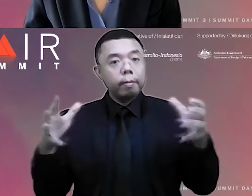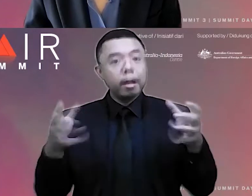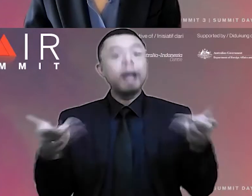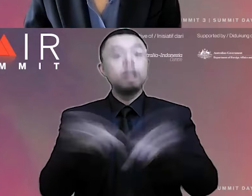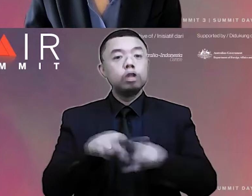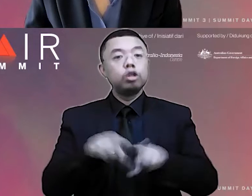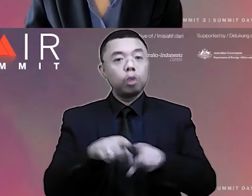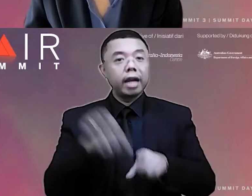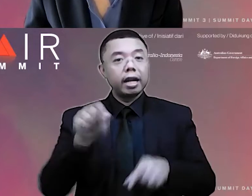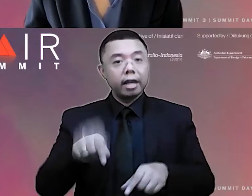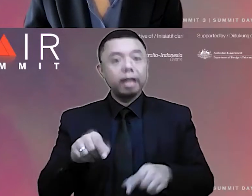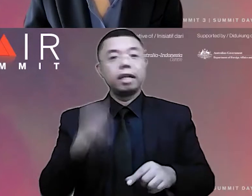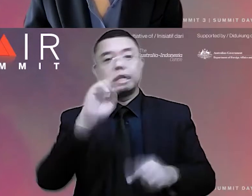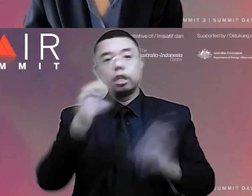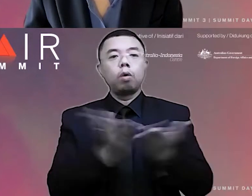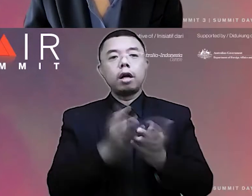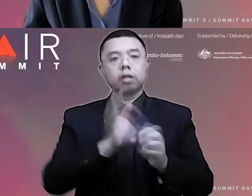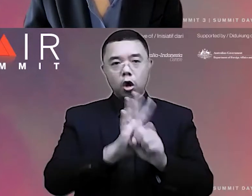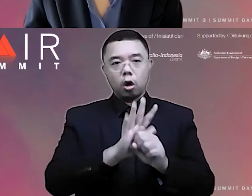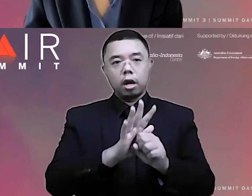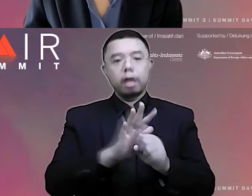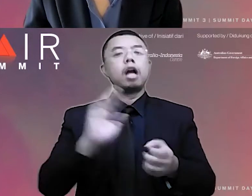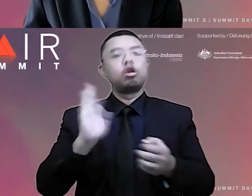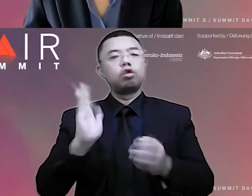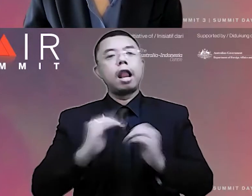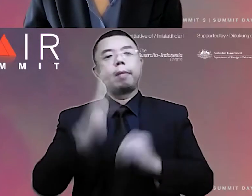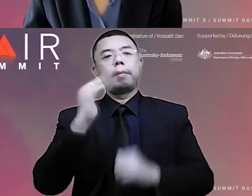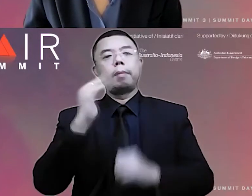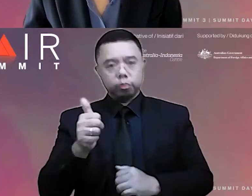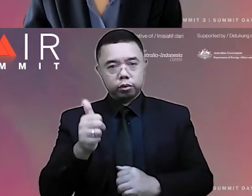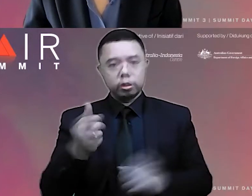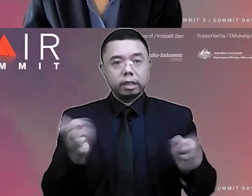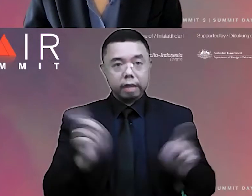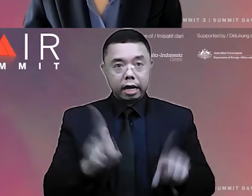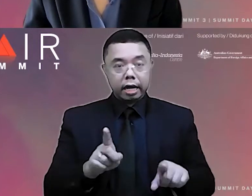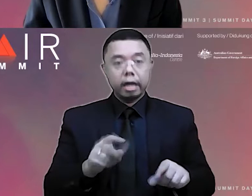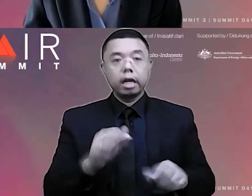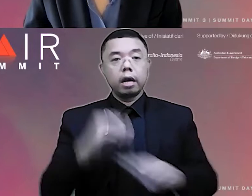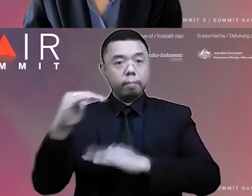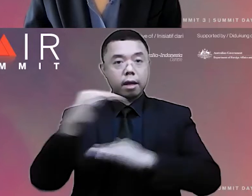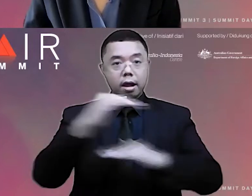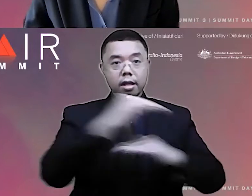if the restriction is more or less, and then